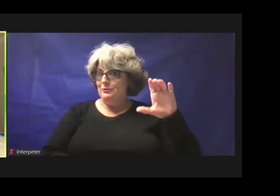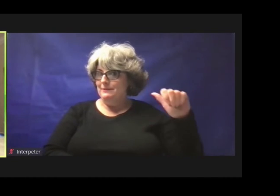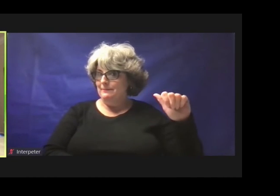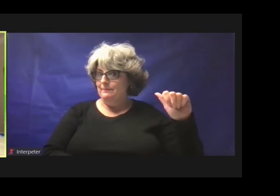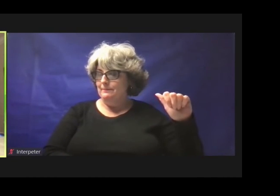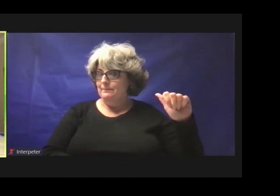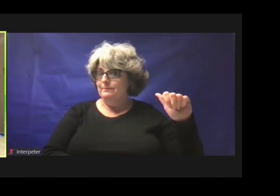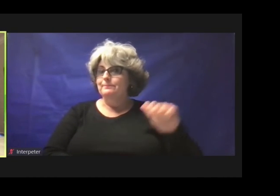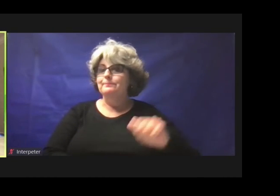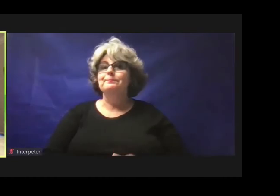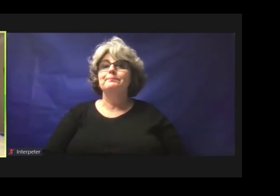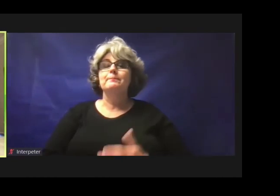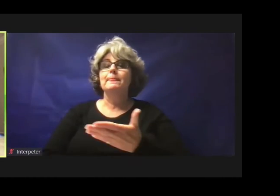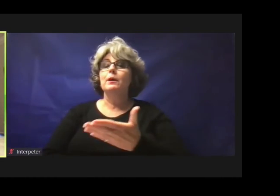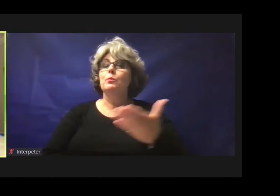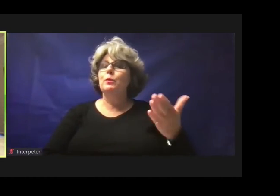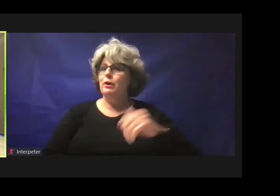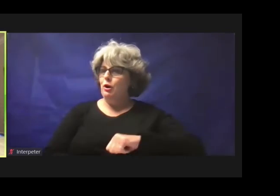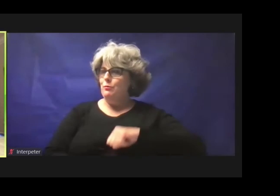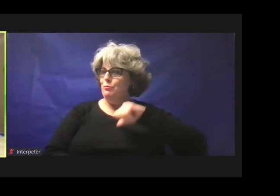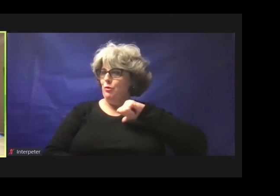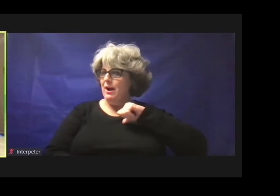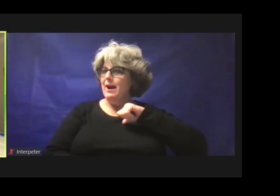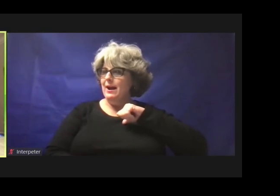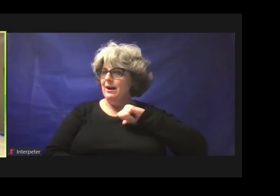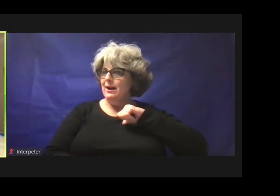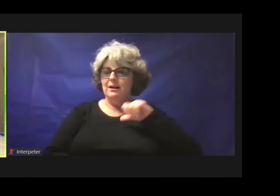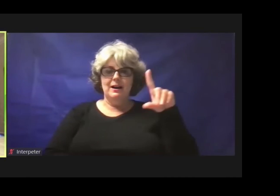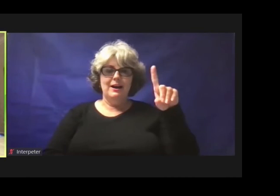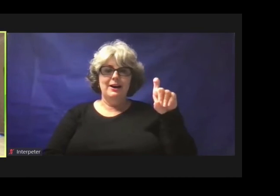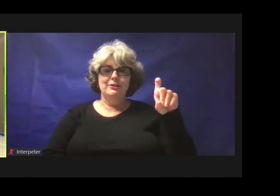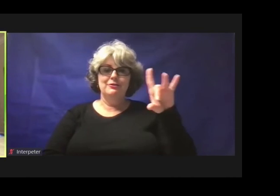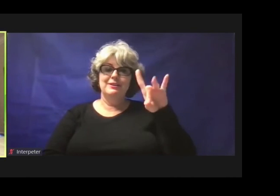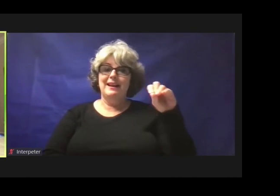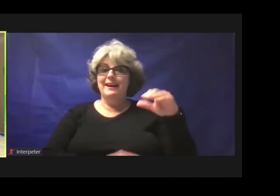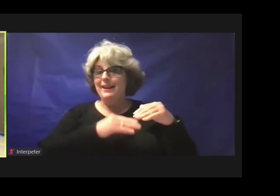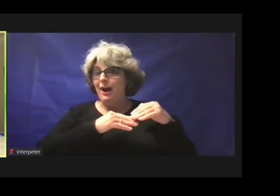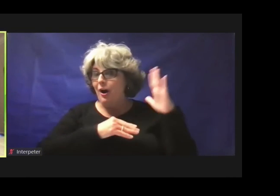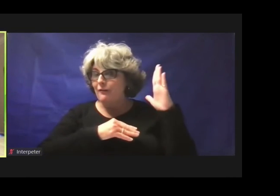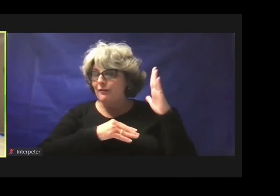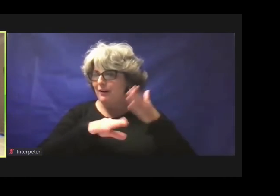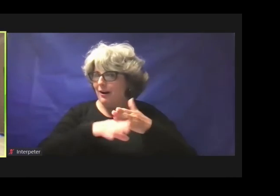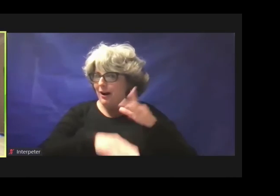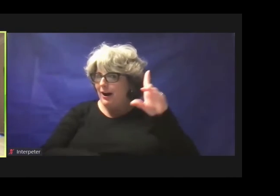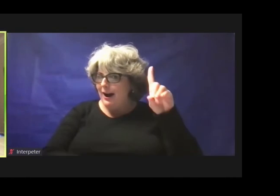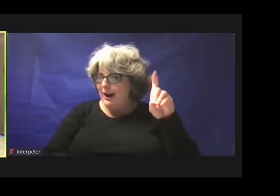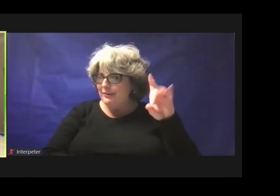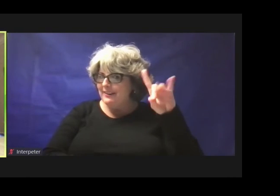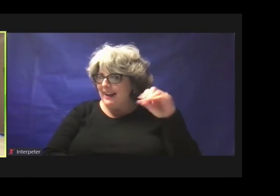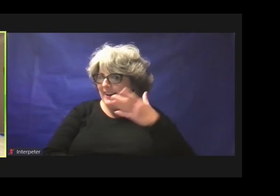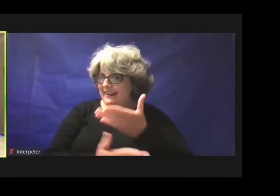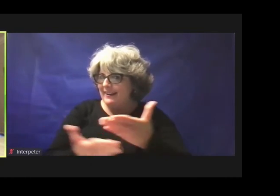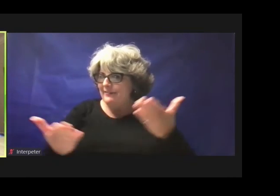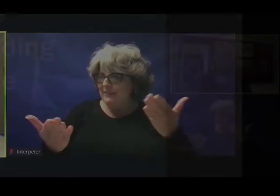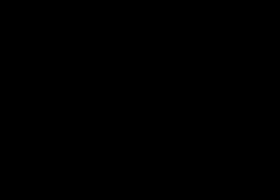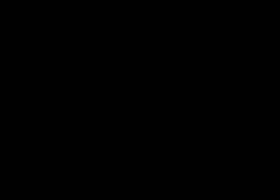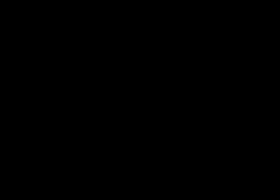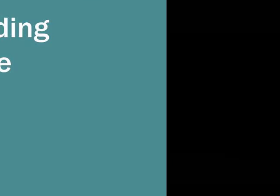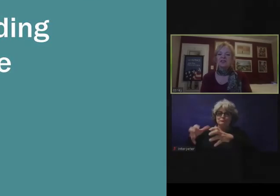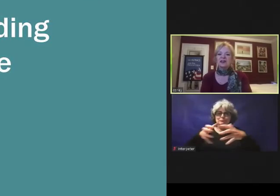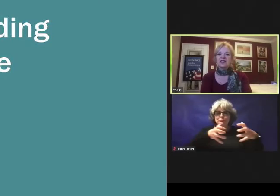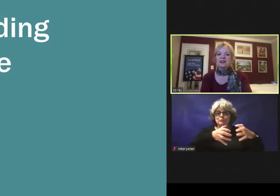Women of Peace Corps Legacy is proud to be one of 180 plus, there's more than 180 of us, affiliate